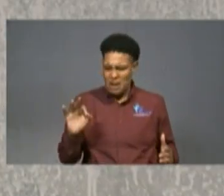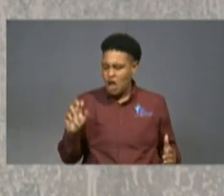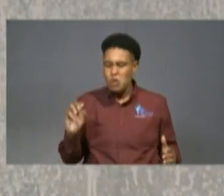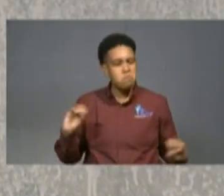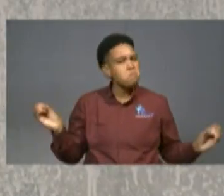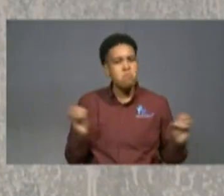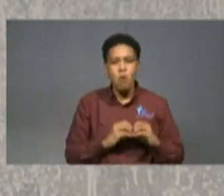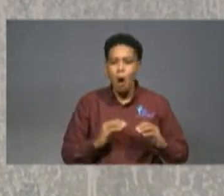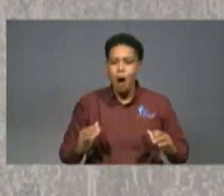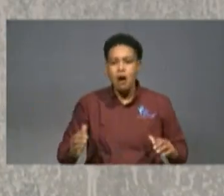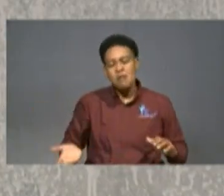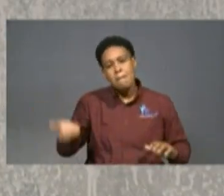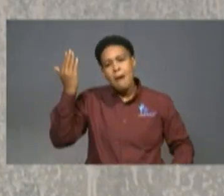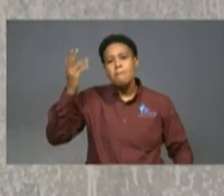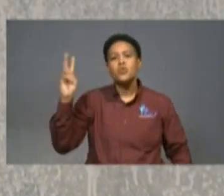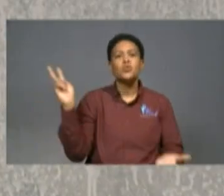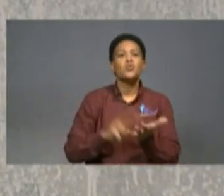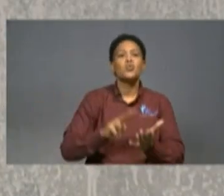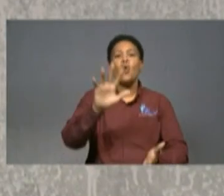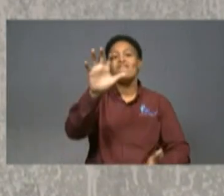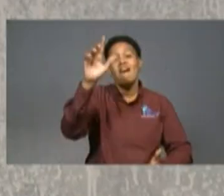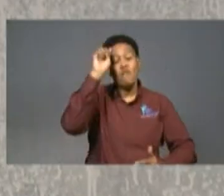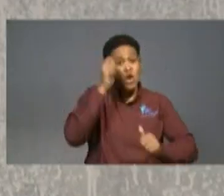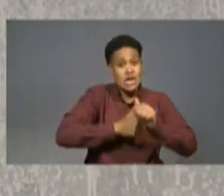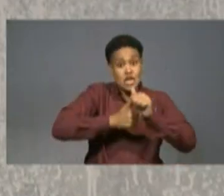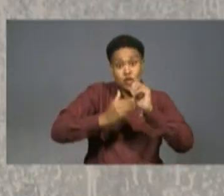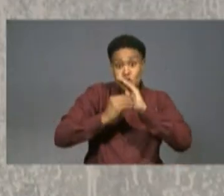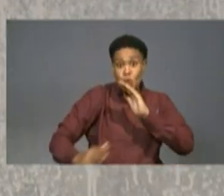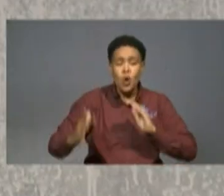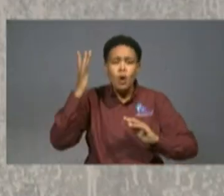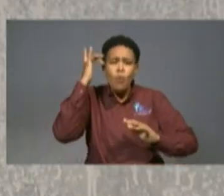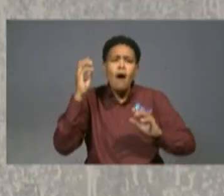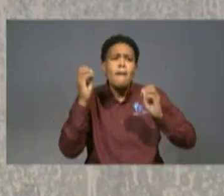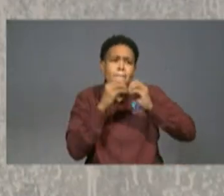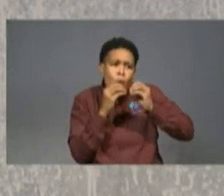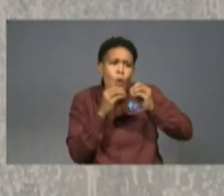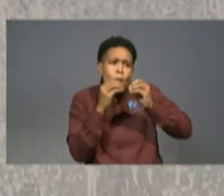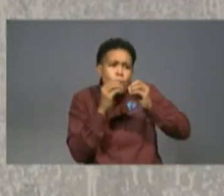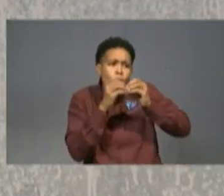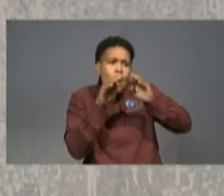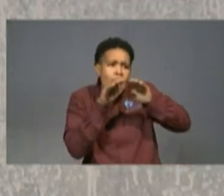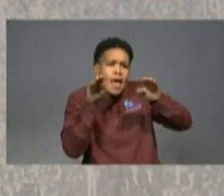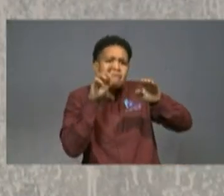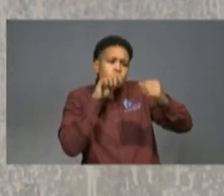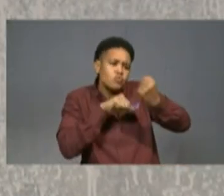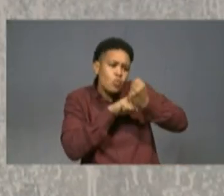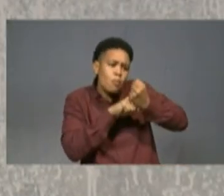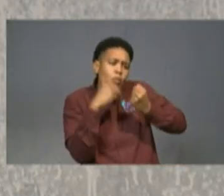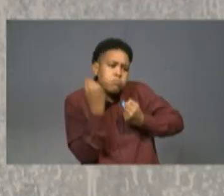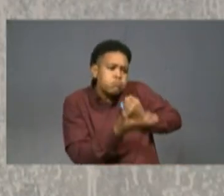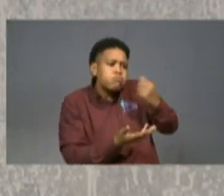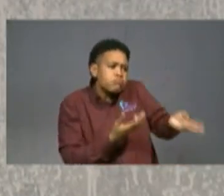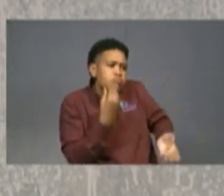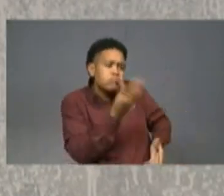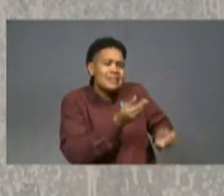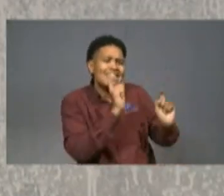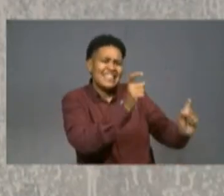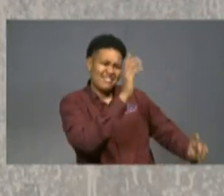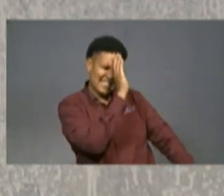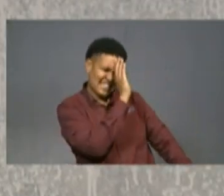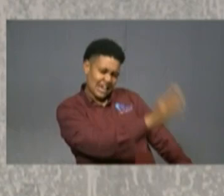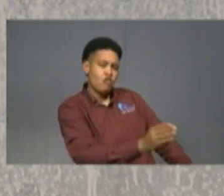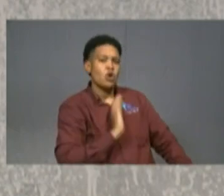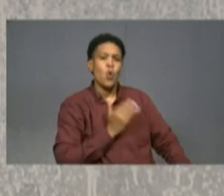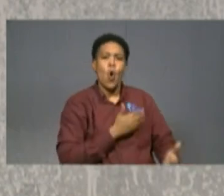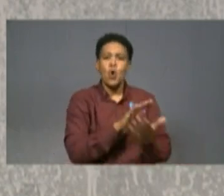to $2,500 per student so that there is a greater level of support that can be given directly through our